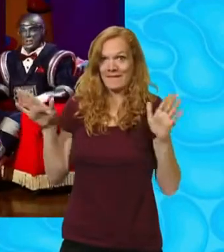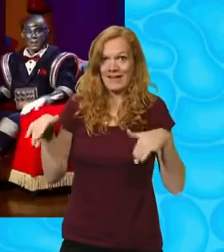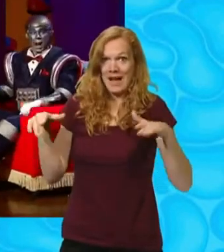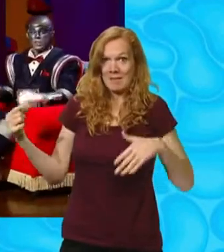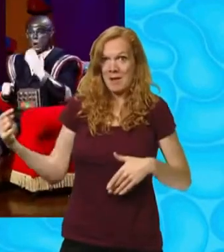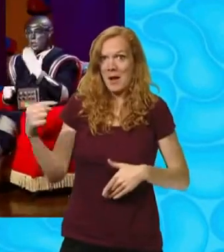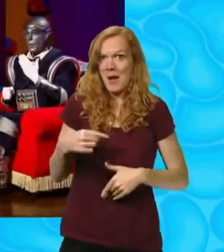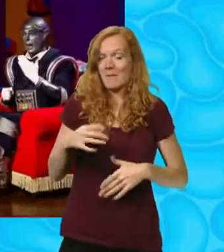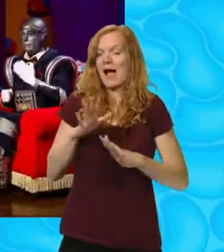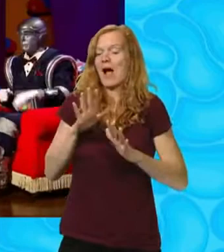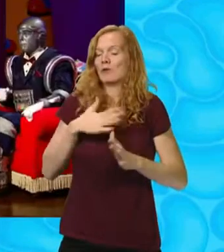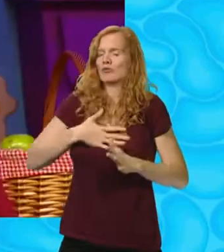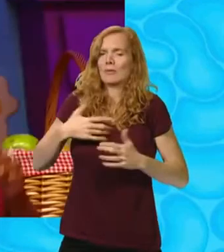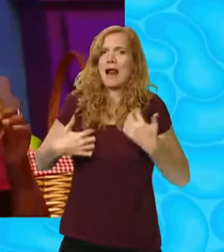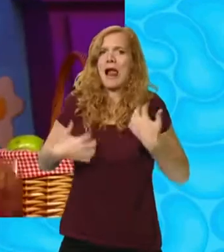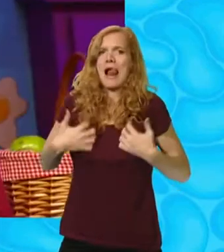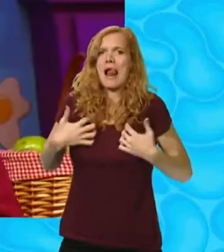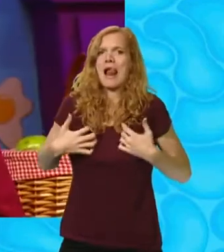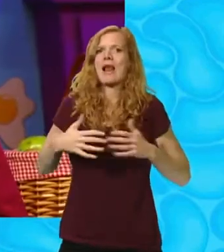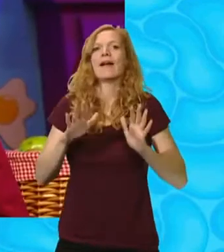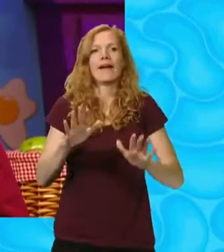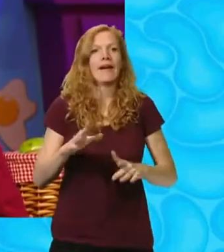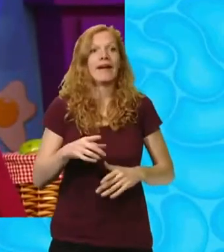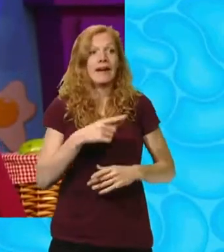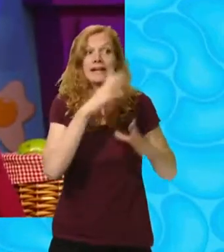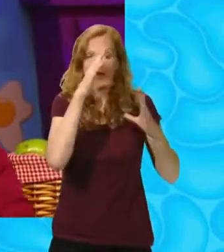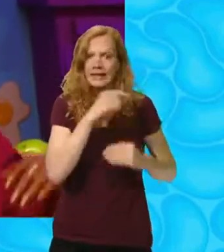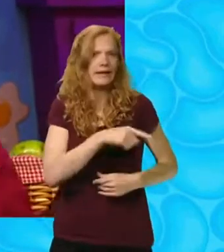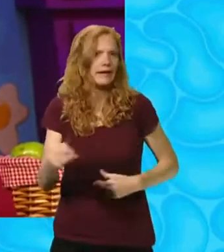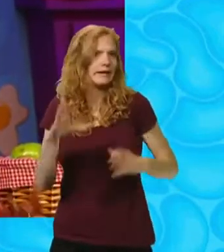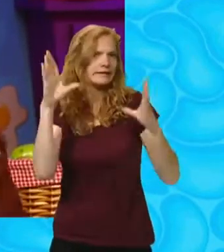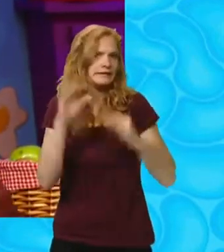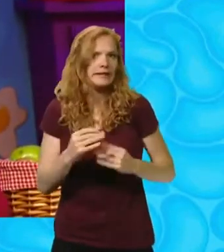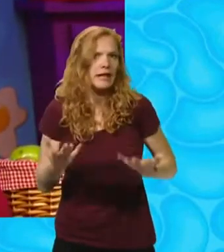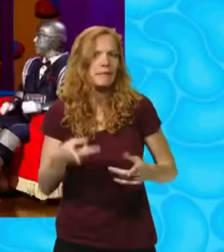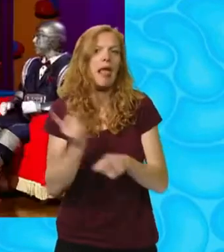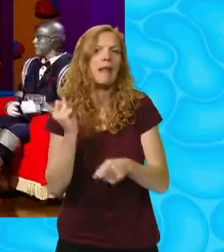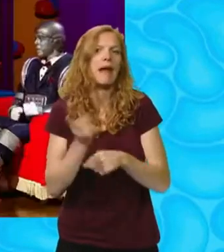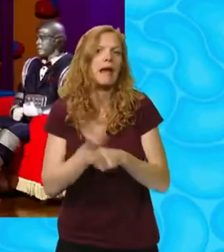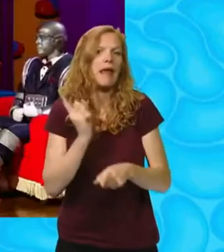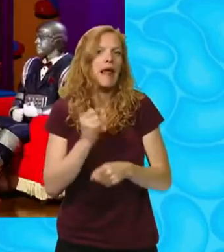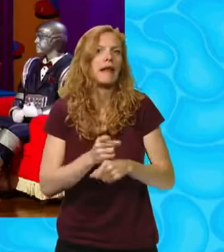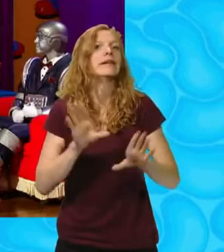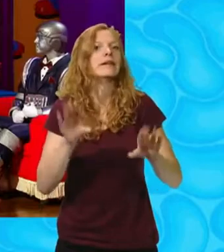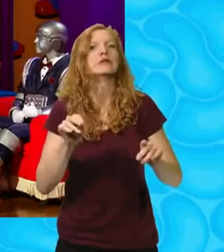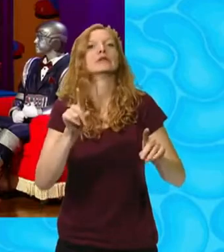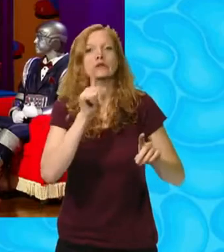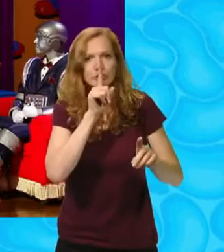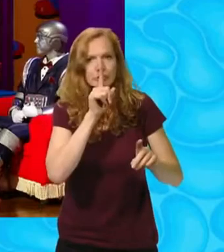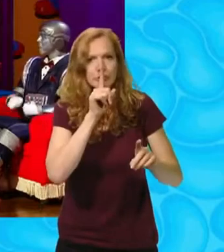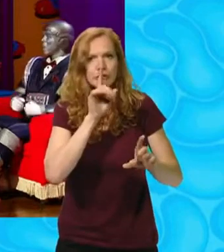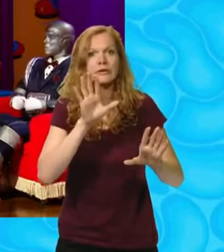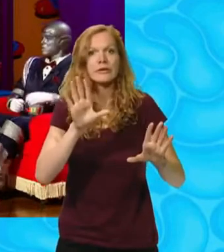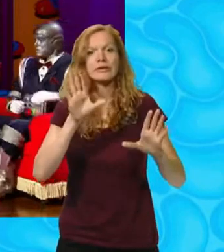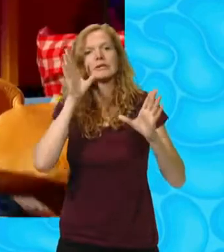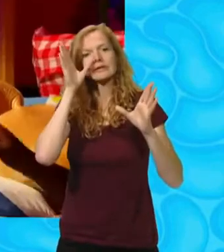excited! You too! Little monster's never going to get to sleep with you two yammering on. Now let's close